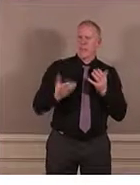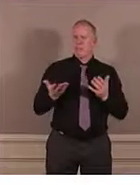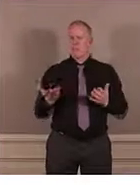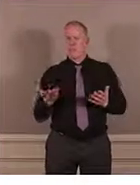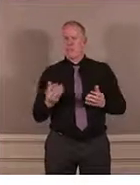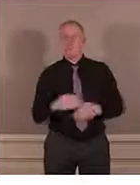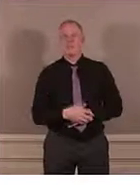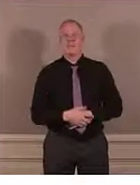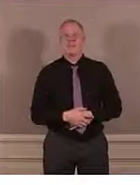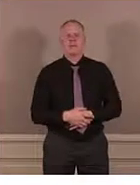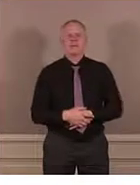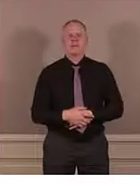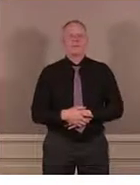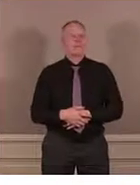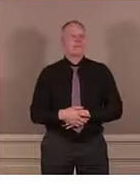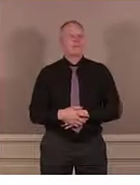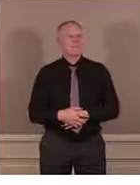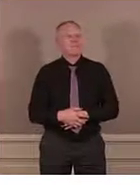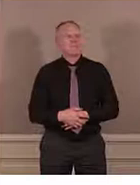So